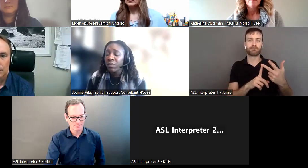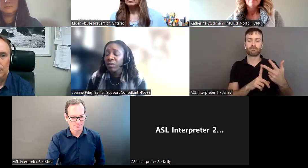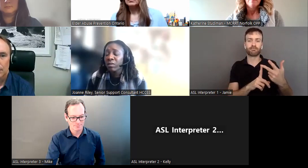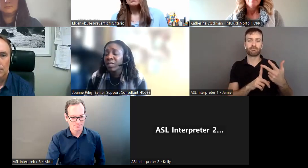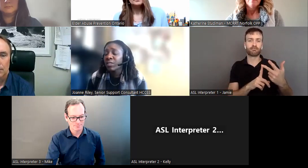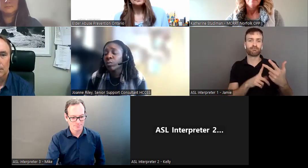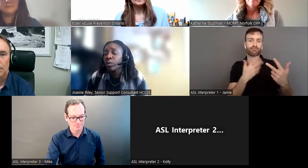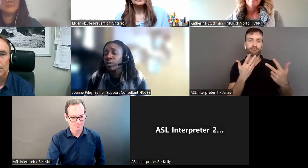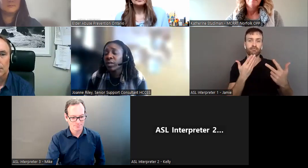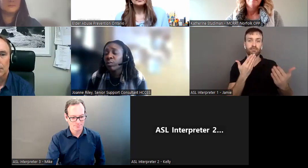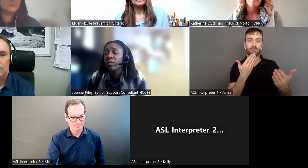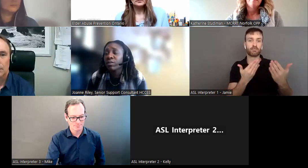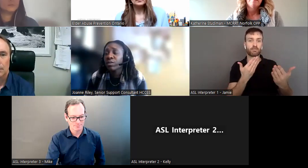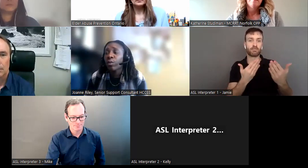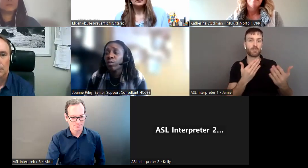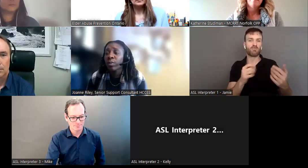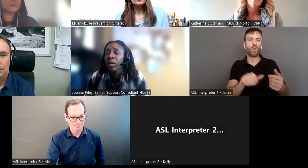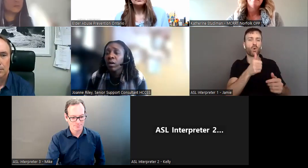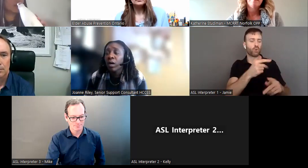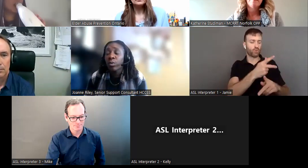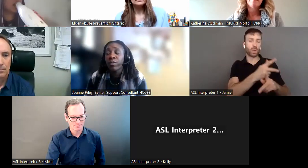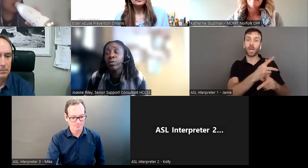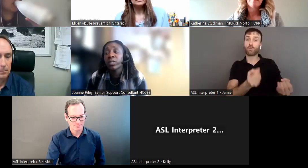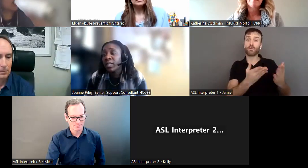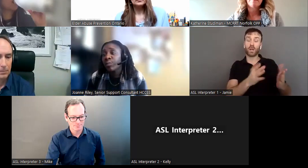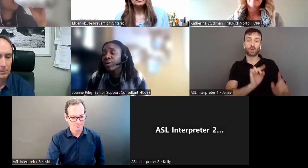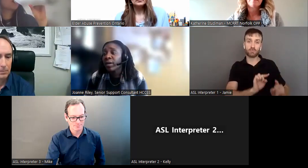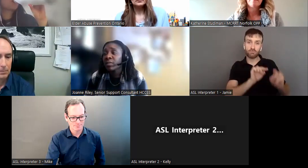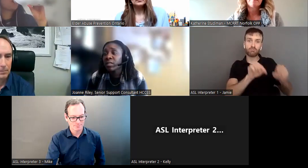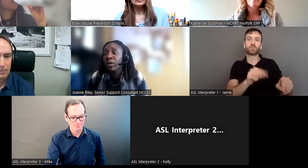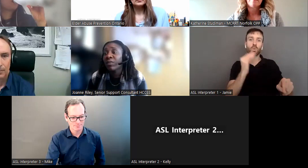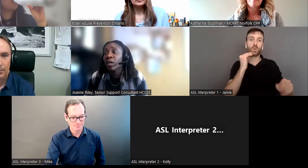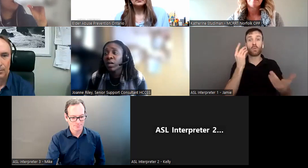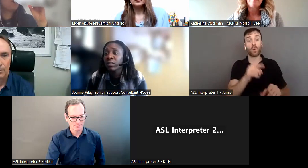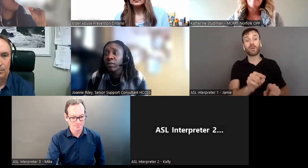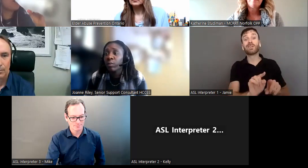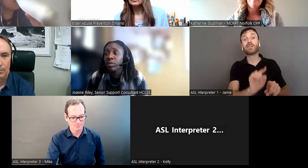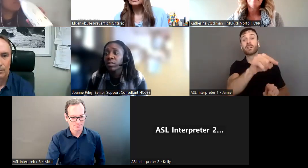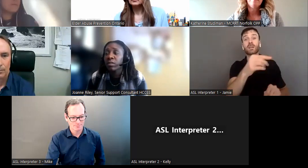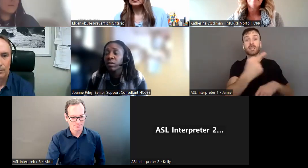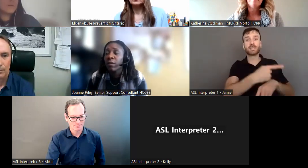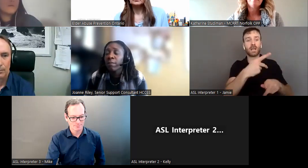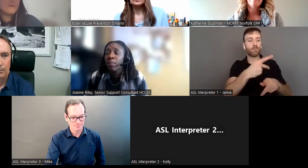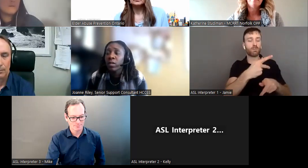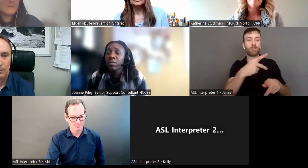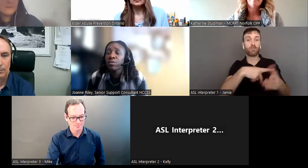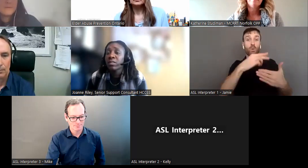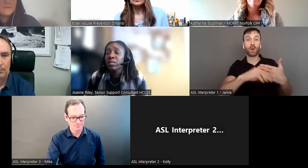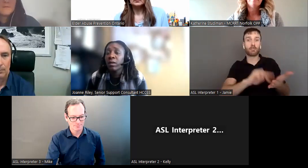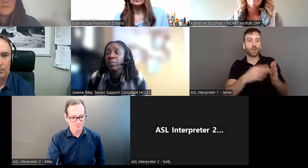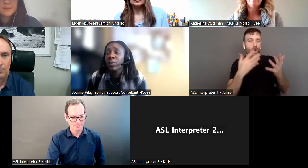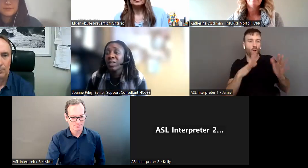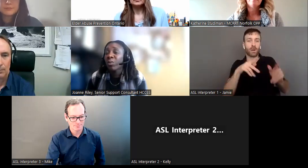maybe even less formal care providers in the home, or if they're going to day programs, then you have a lot of eyes on that person. When it comes to